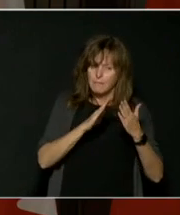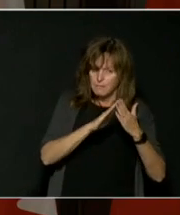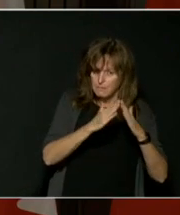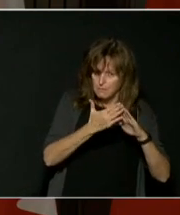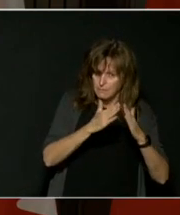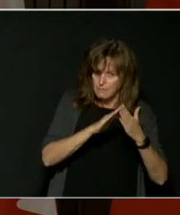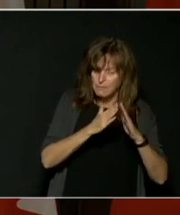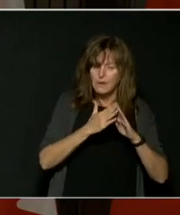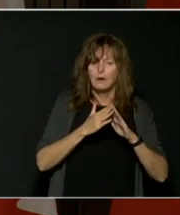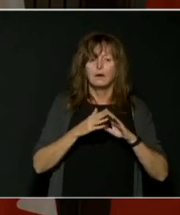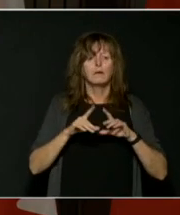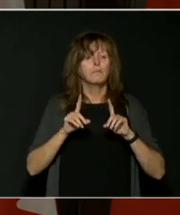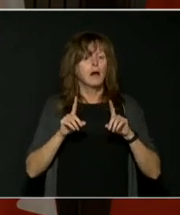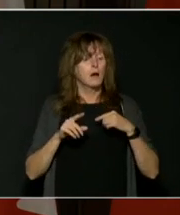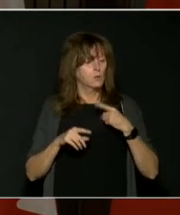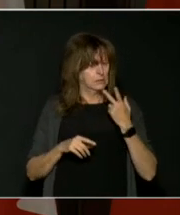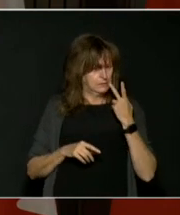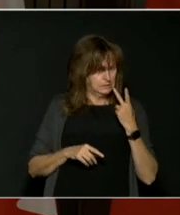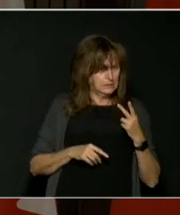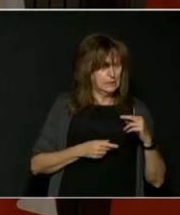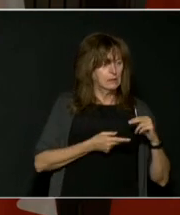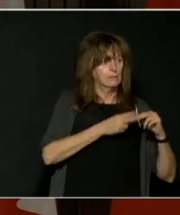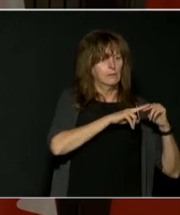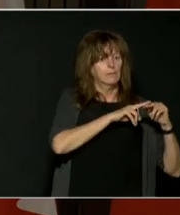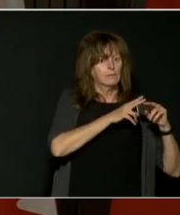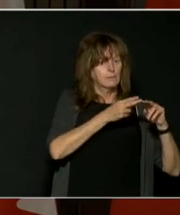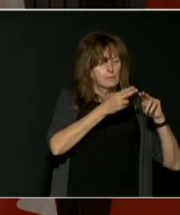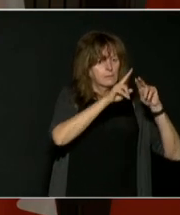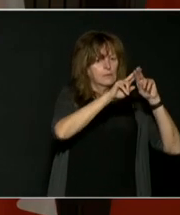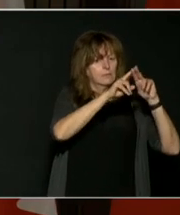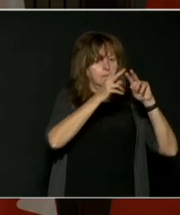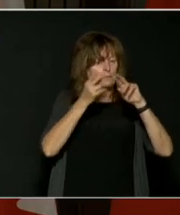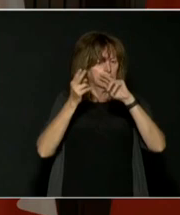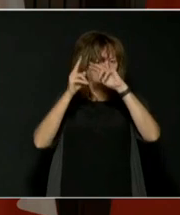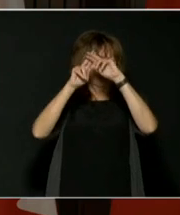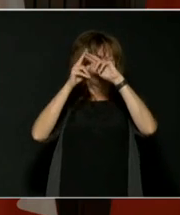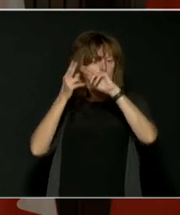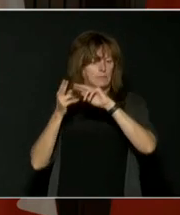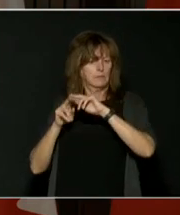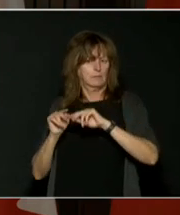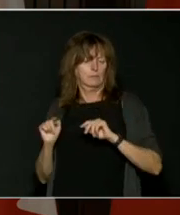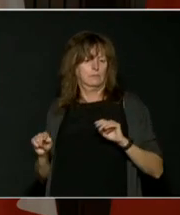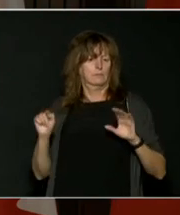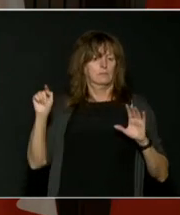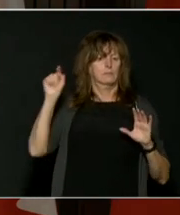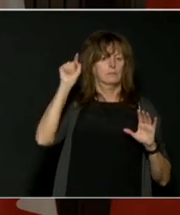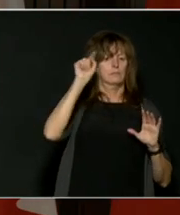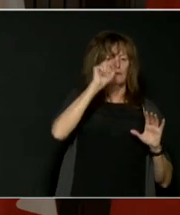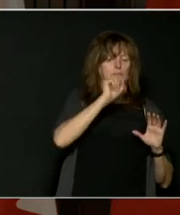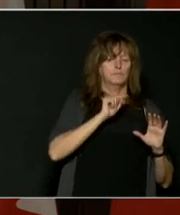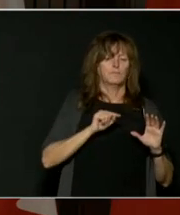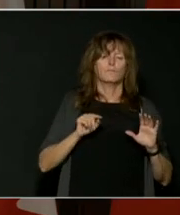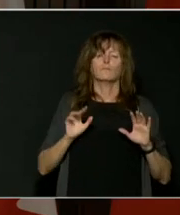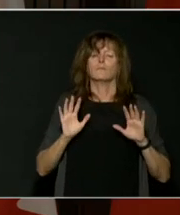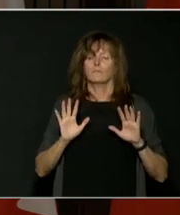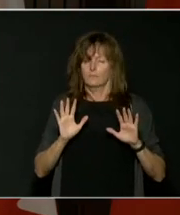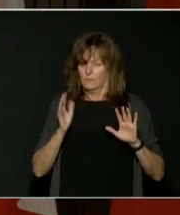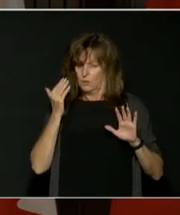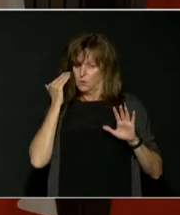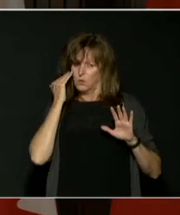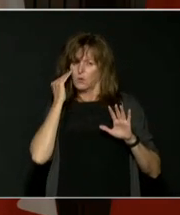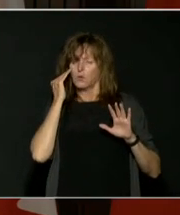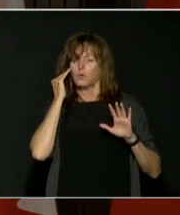up numbers in some of the other places across the province. And we know from experience in other